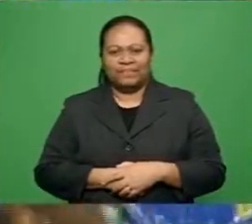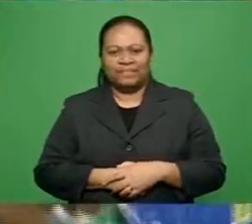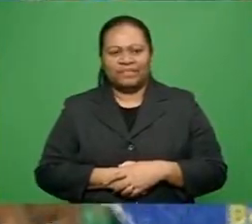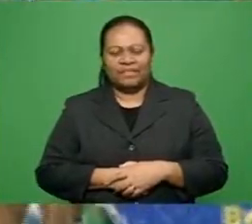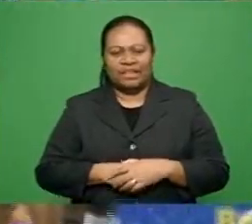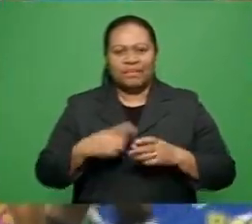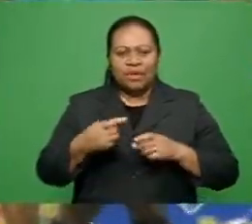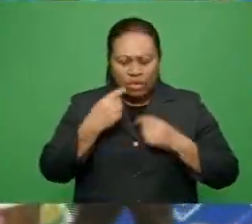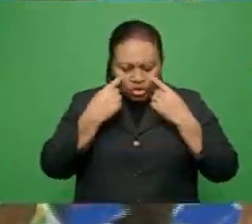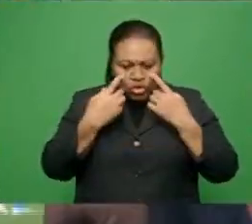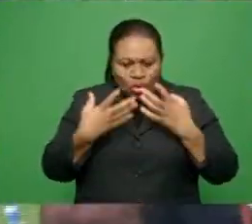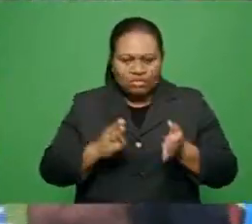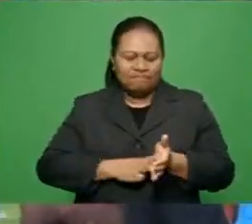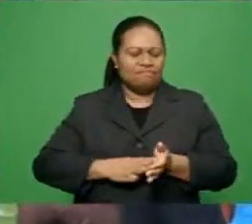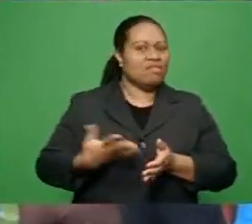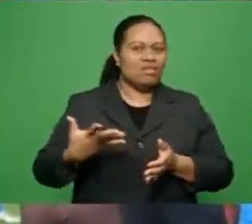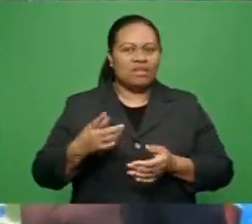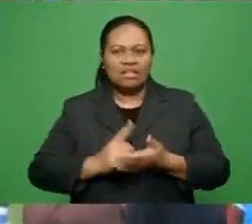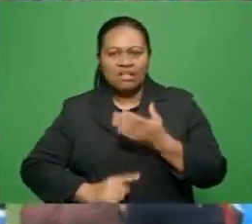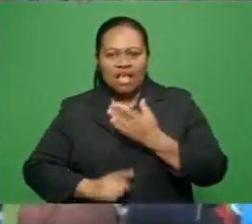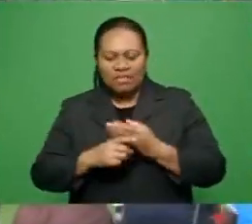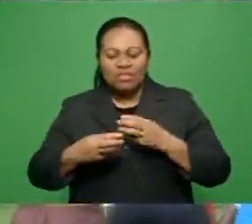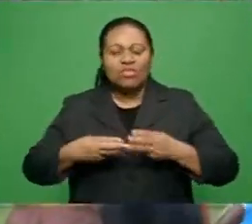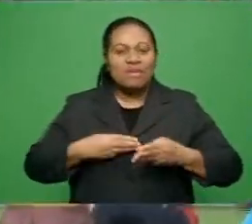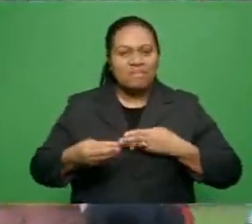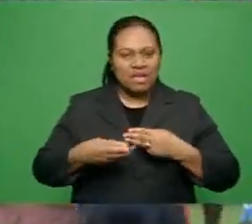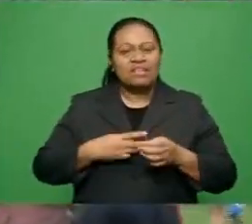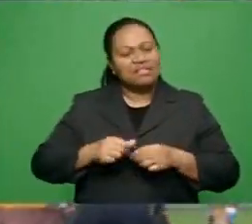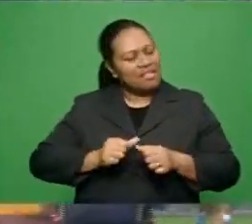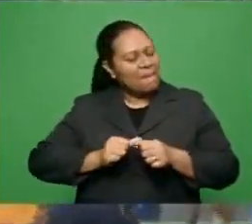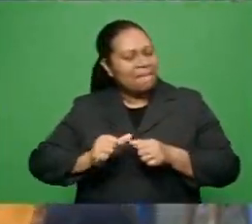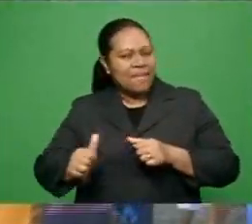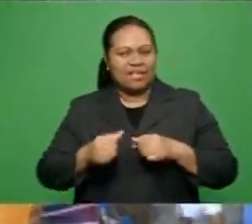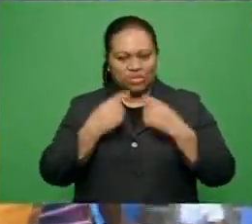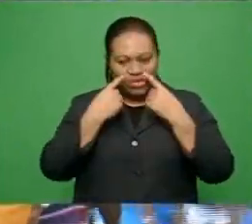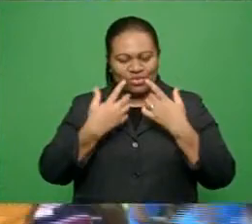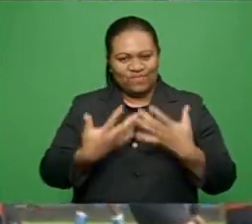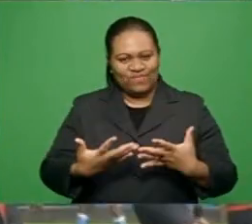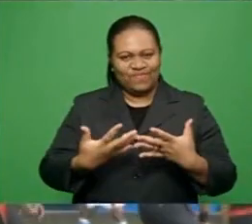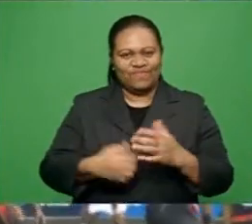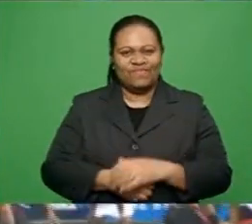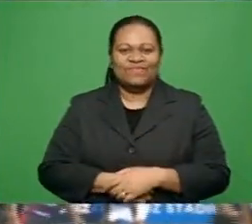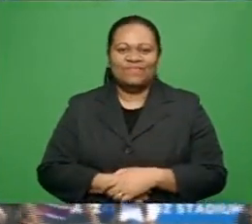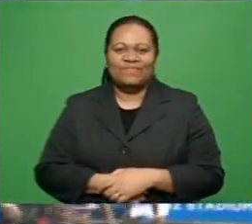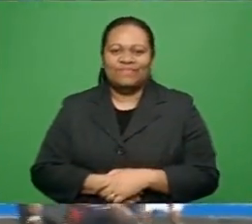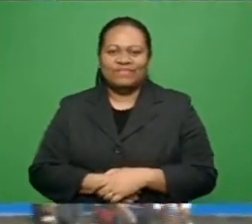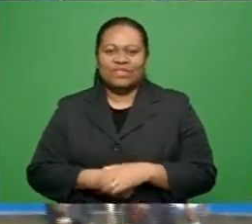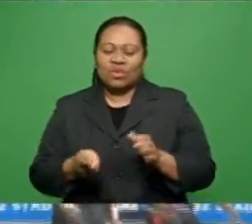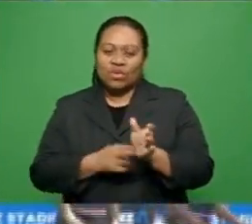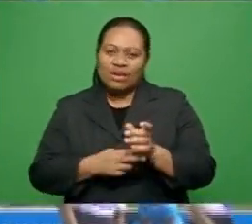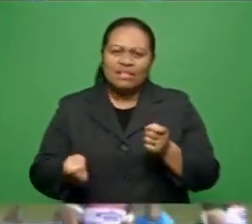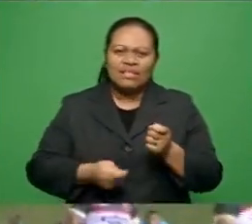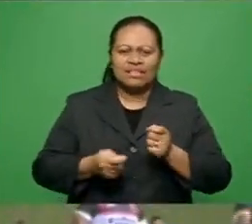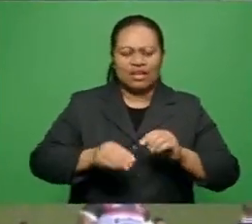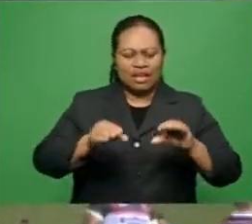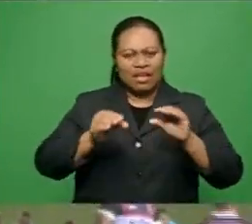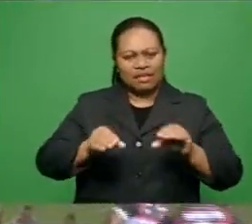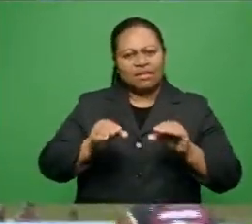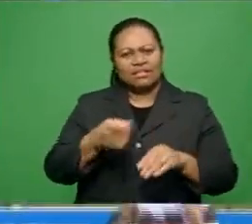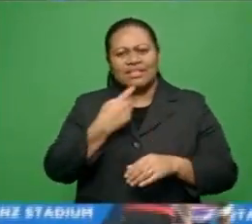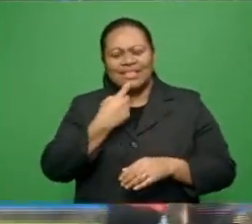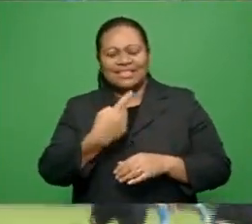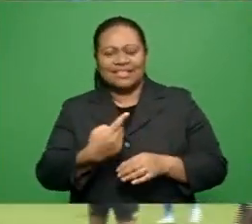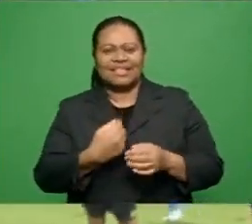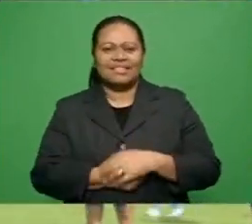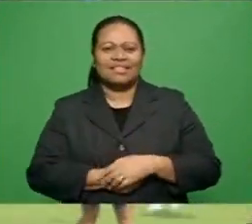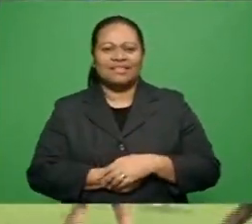is a miracle from the management, but I think this is one of the best that we have fielded so far. Naitasiri head coach Dr. Ilaitia Tuisese